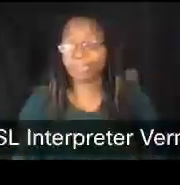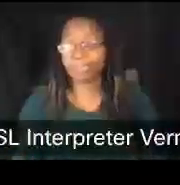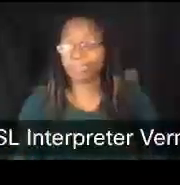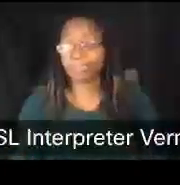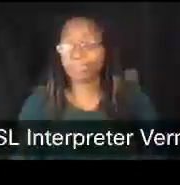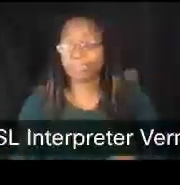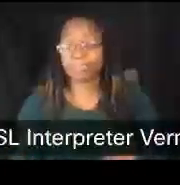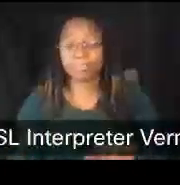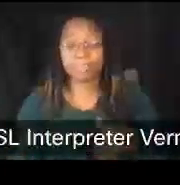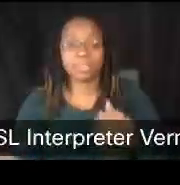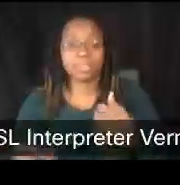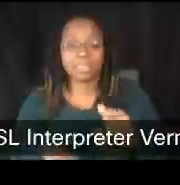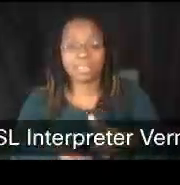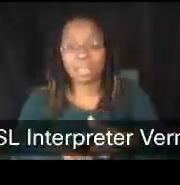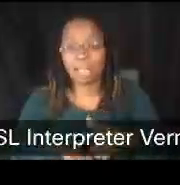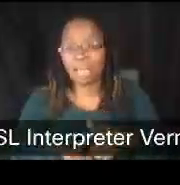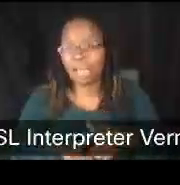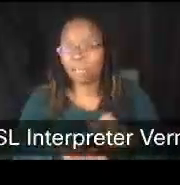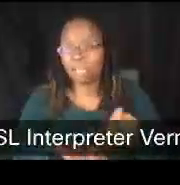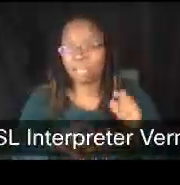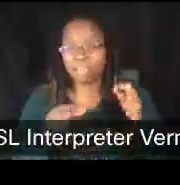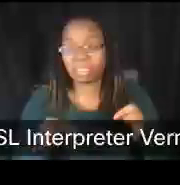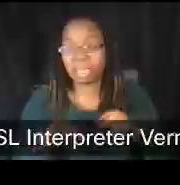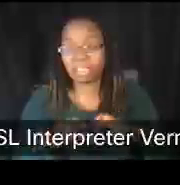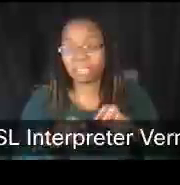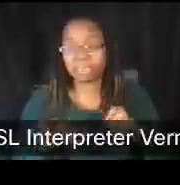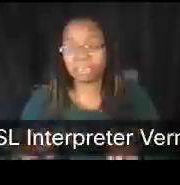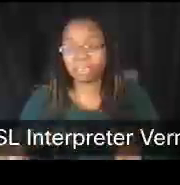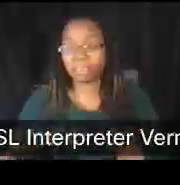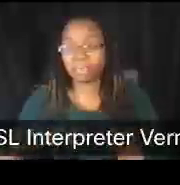time, anyone could opt out. And so